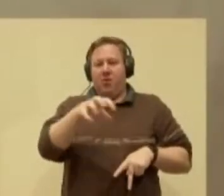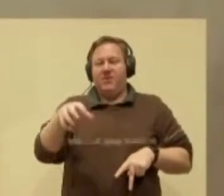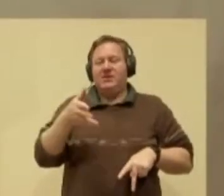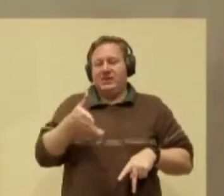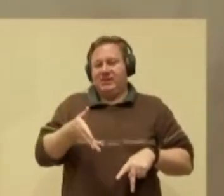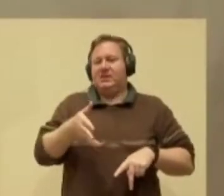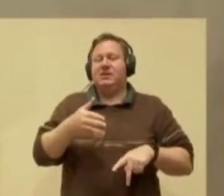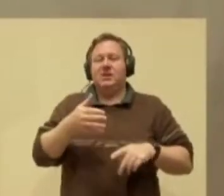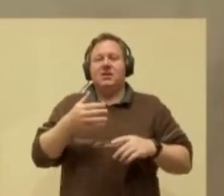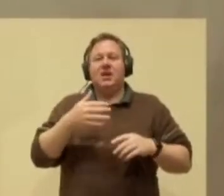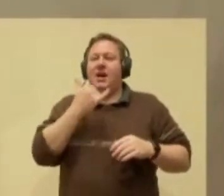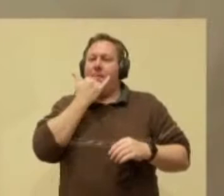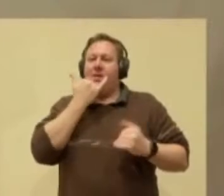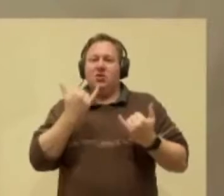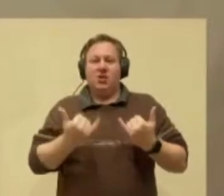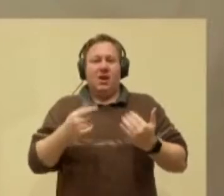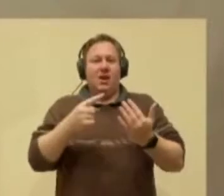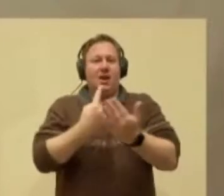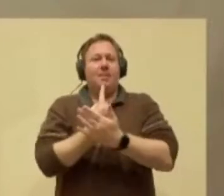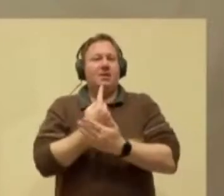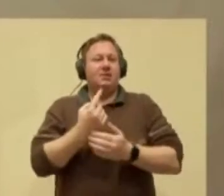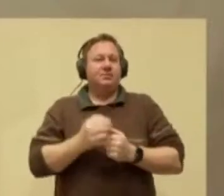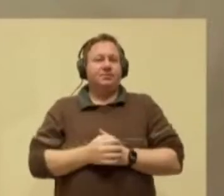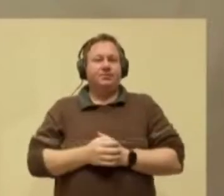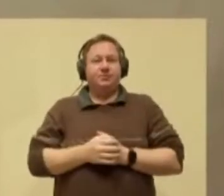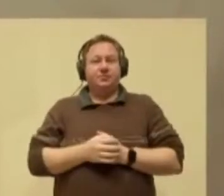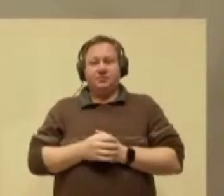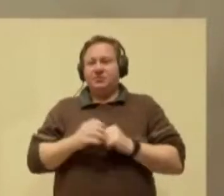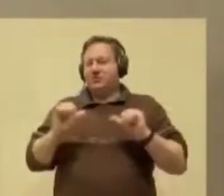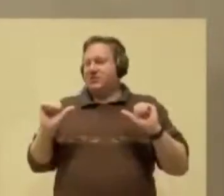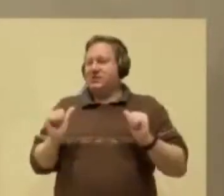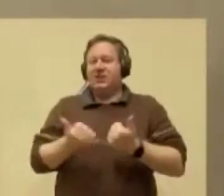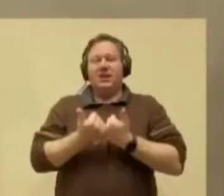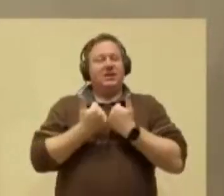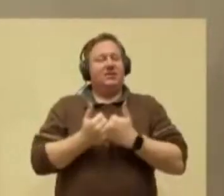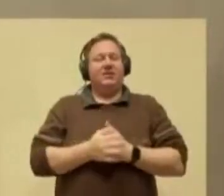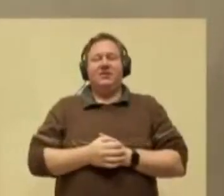today happened and is successful